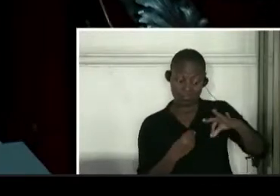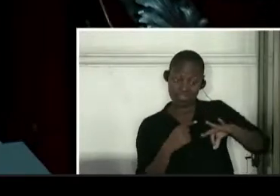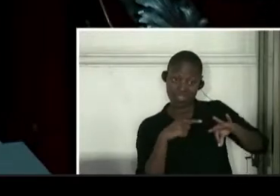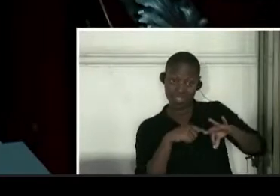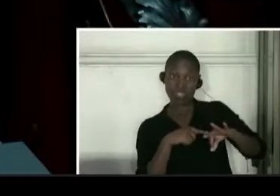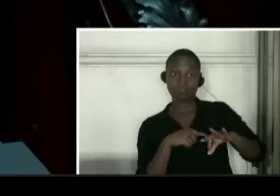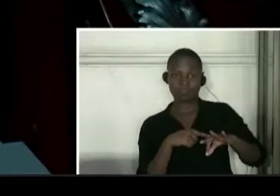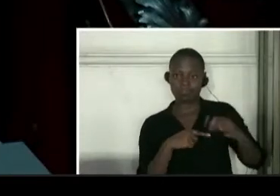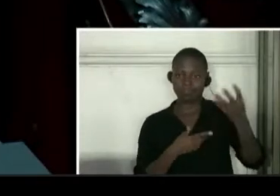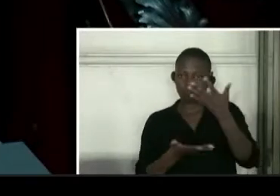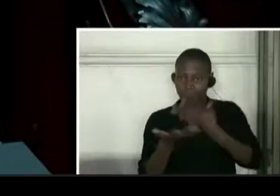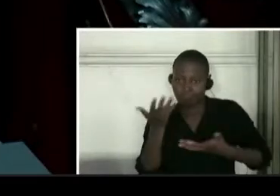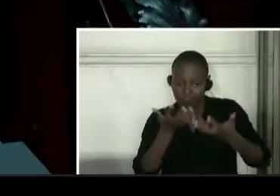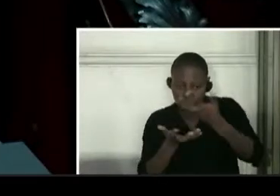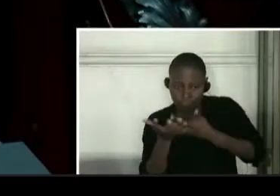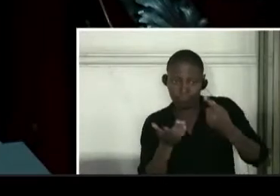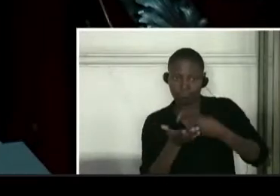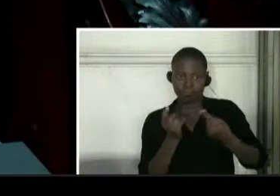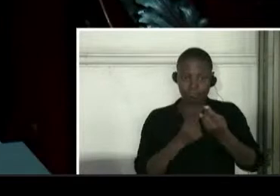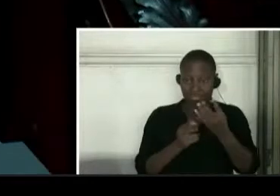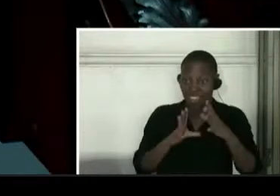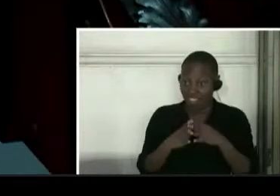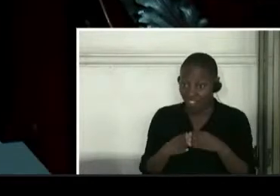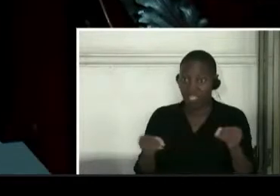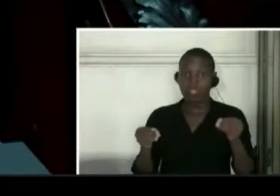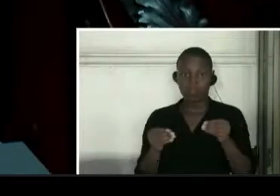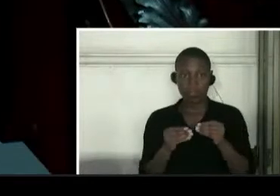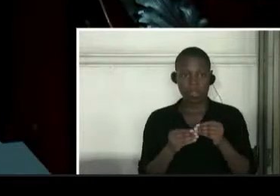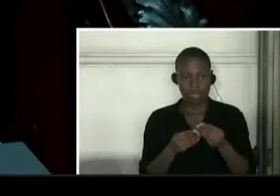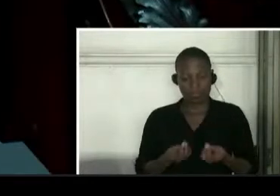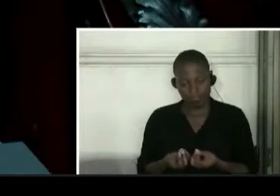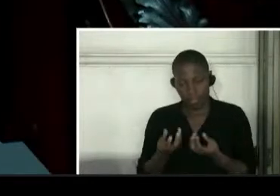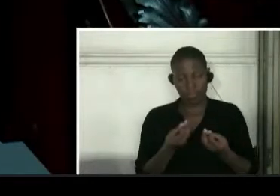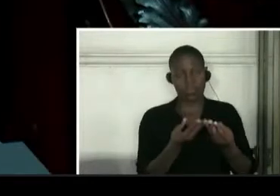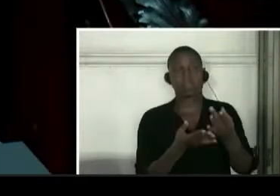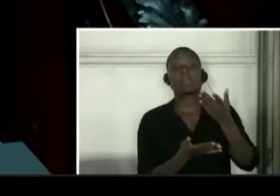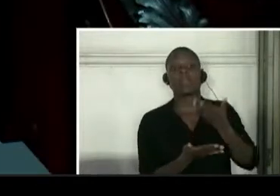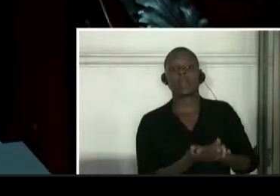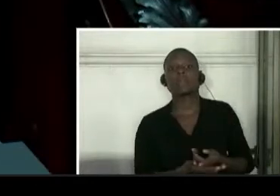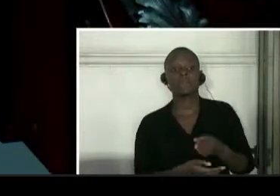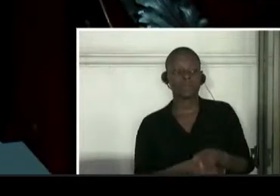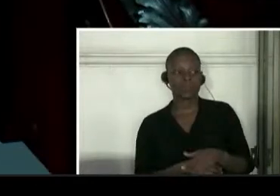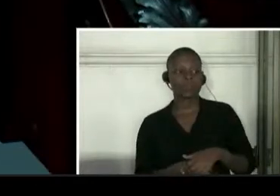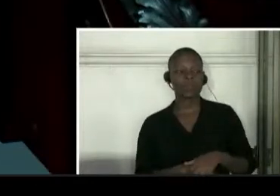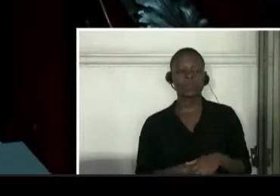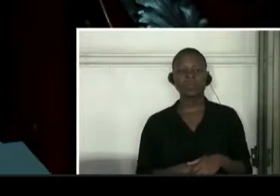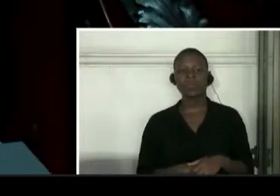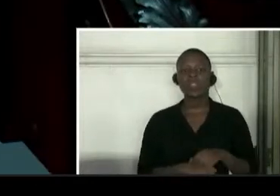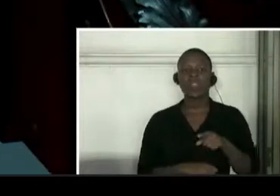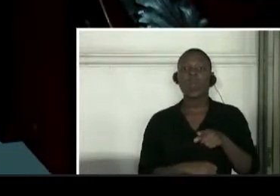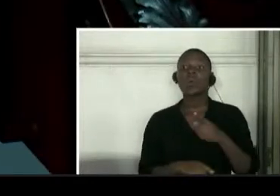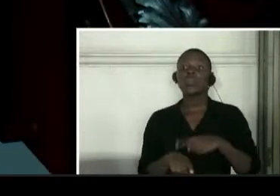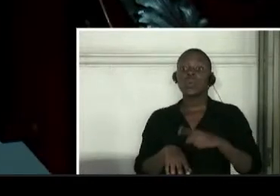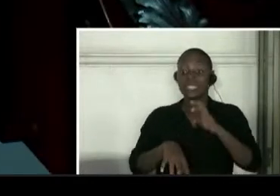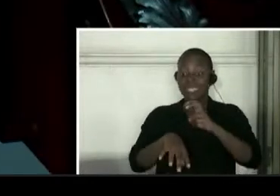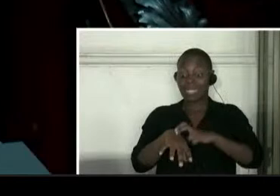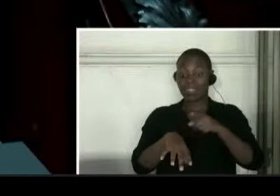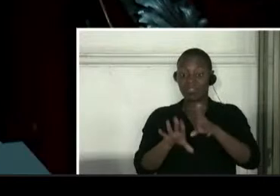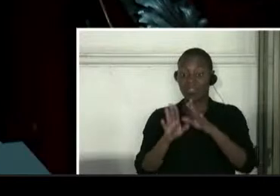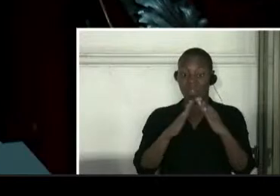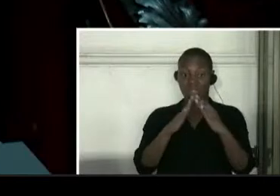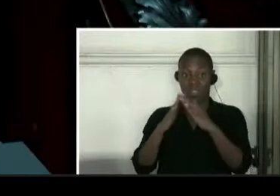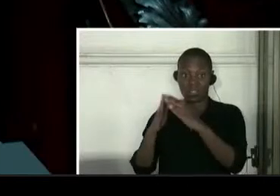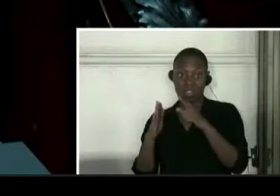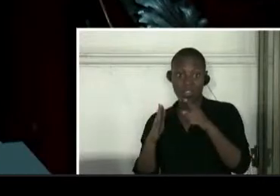financial year. On program two, housing needs research and planning, the program experienced growth of